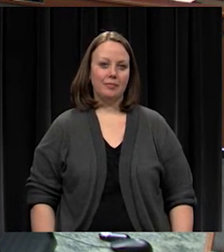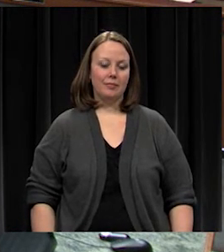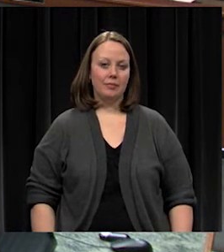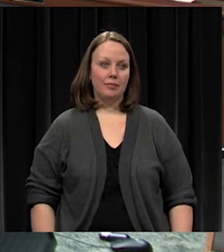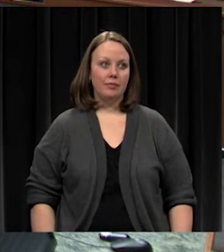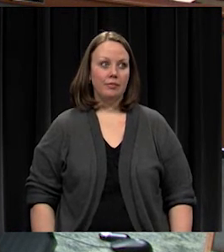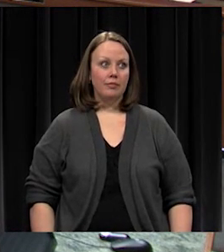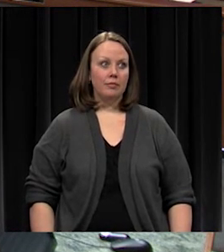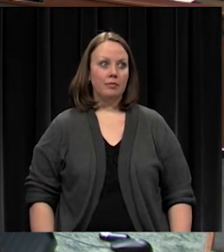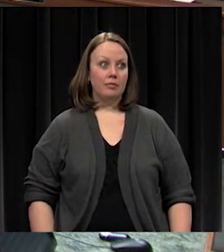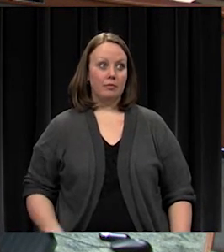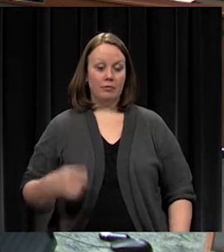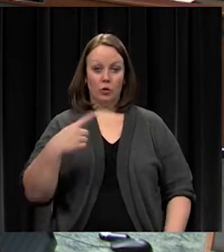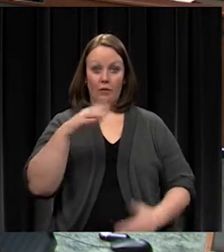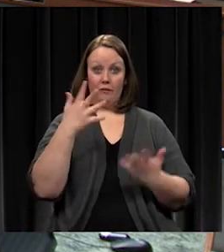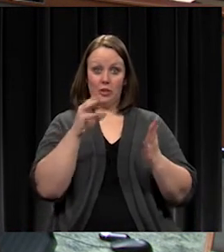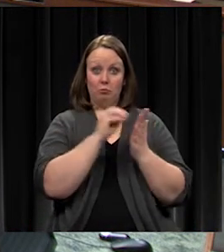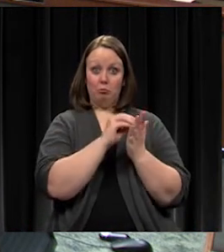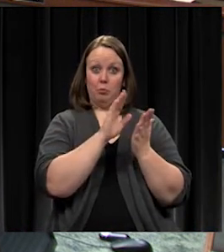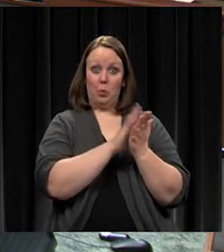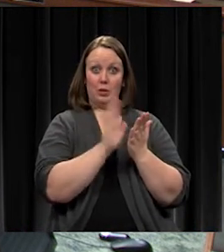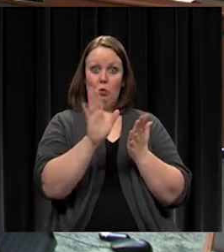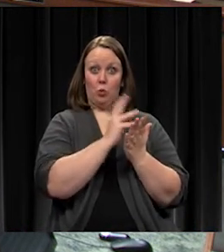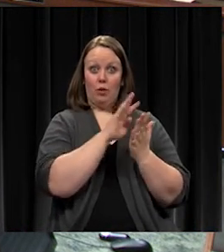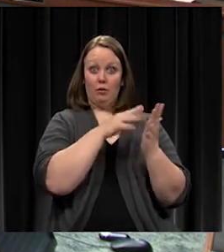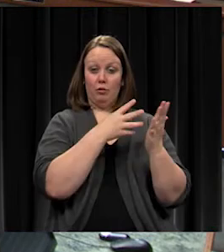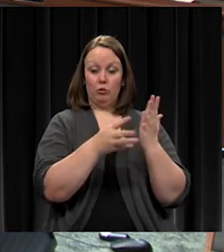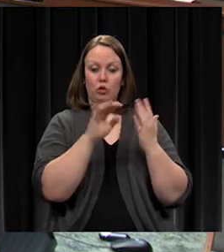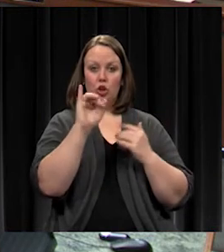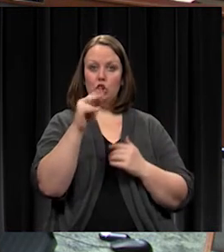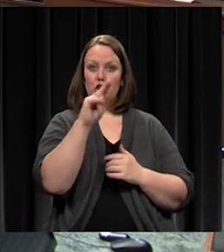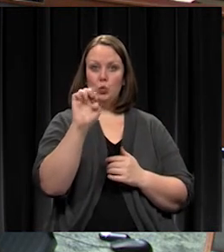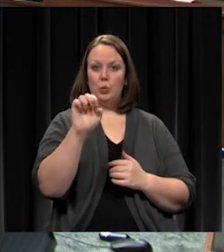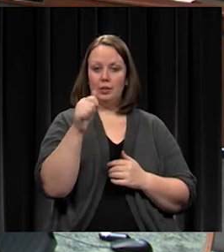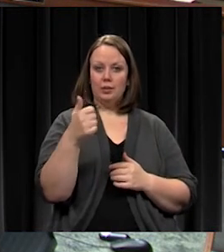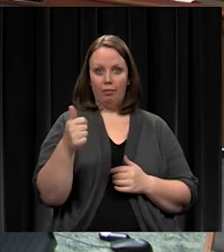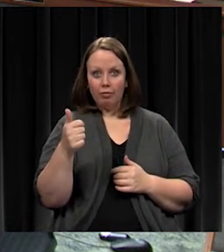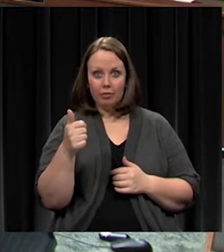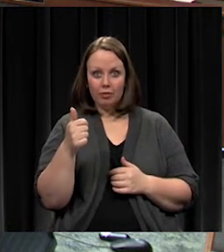So you all marked your calendars for June 10th, right? So what you said, June 10th?